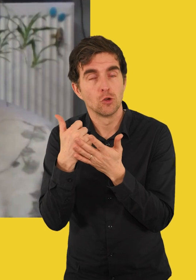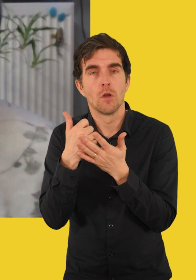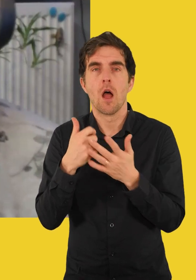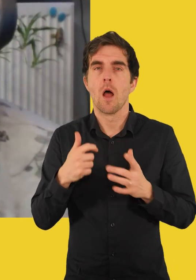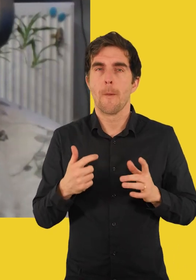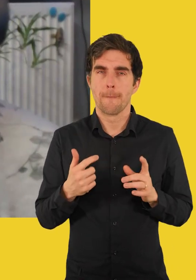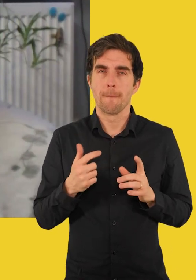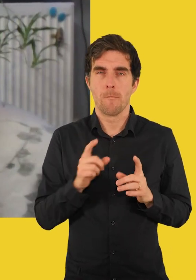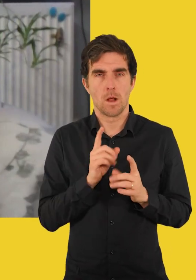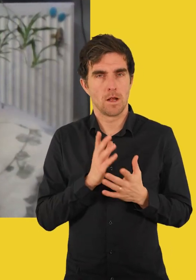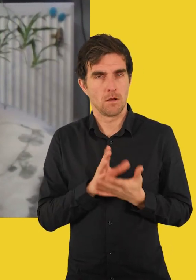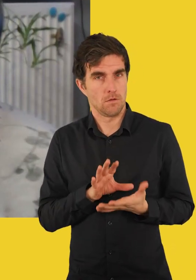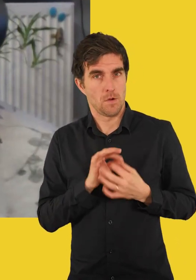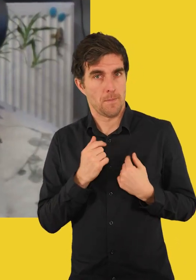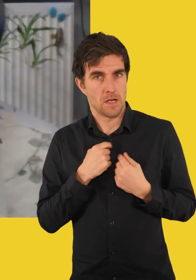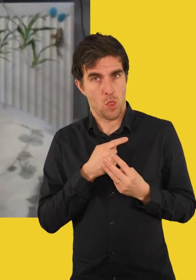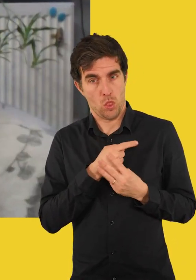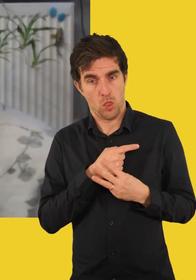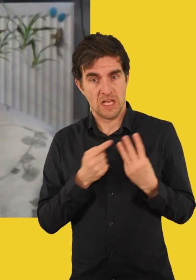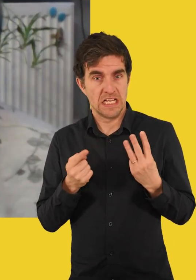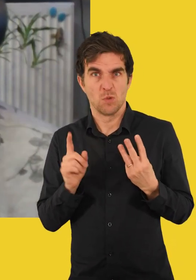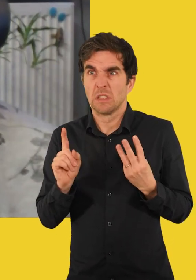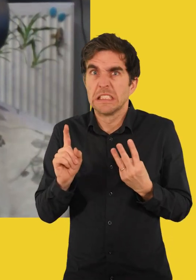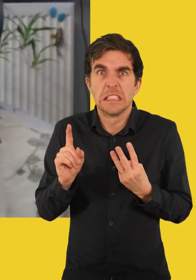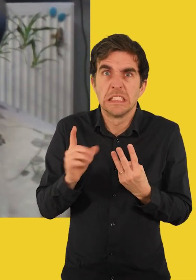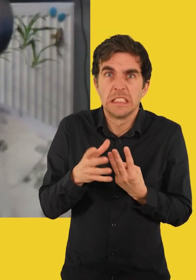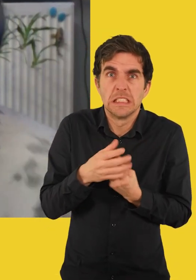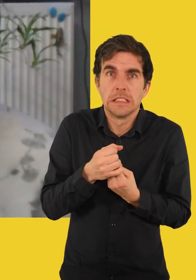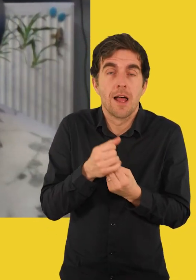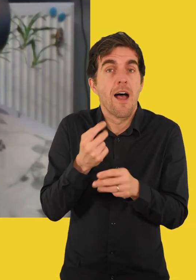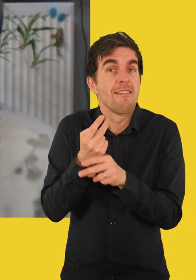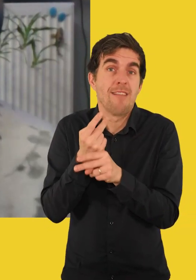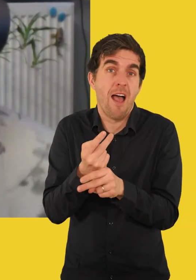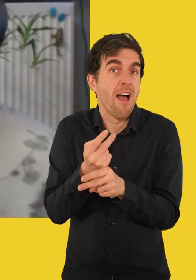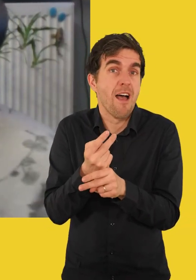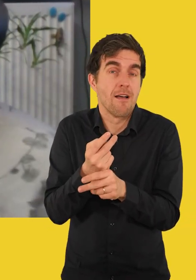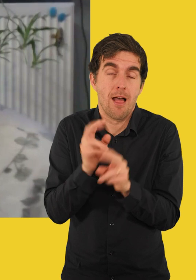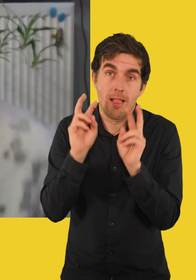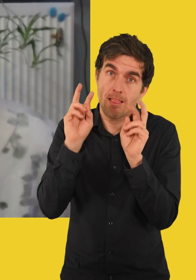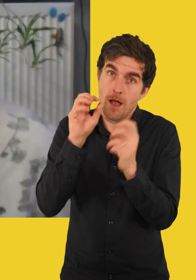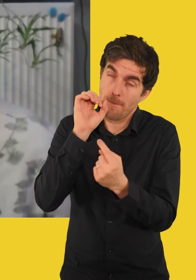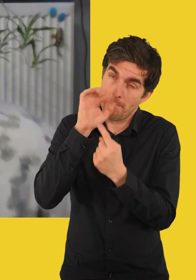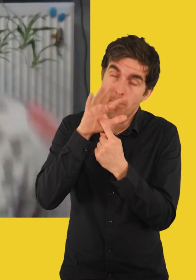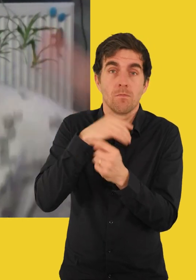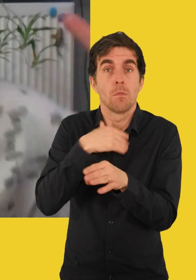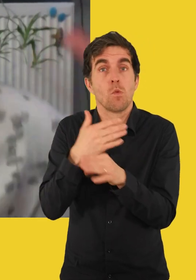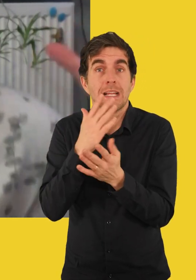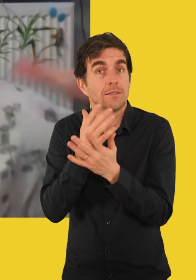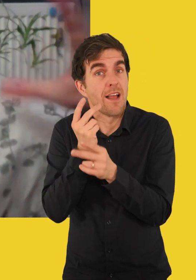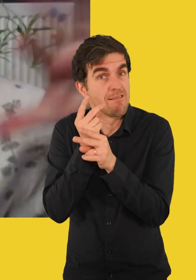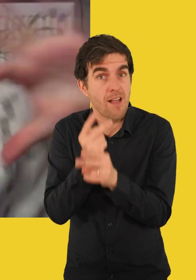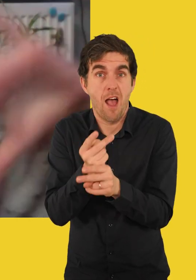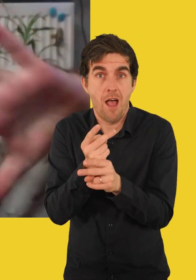what unifies these three things for me is care. The theme of my work is care on a